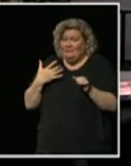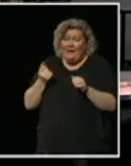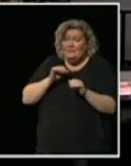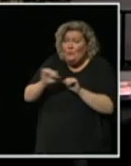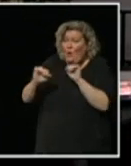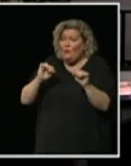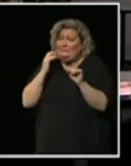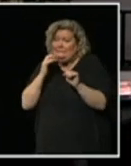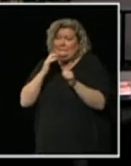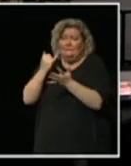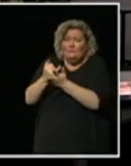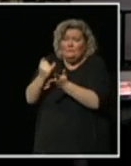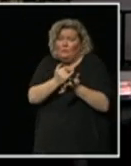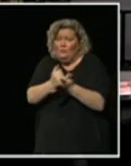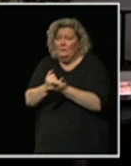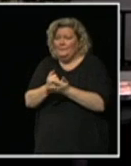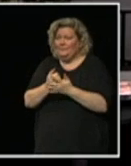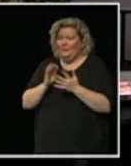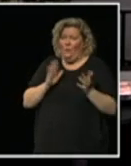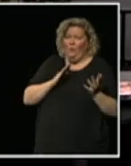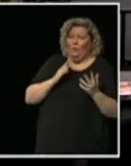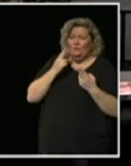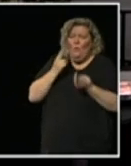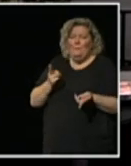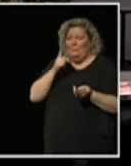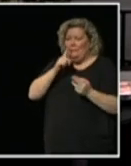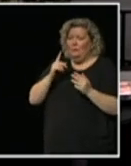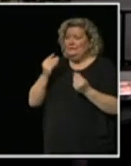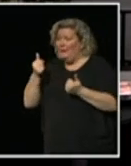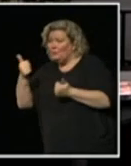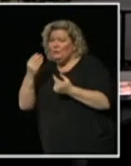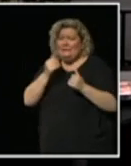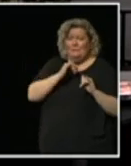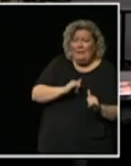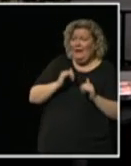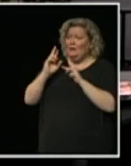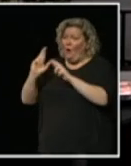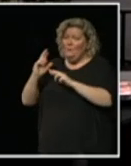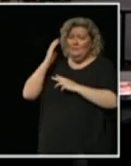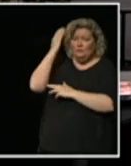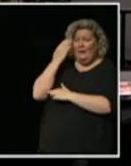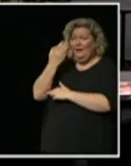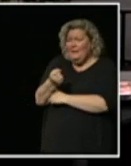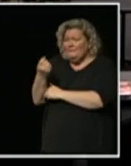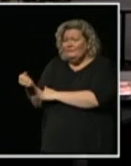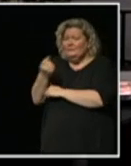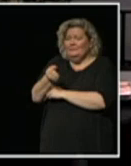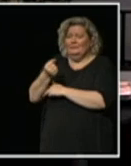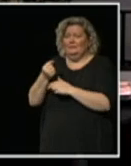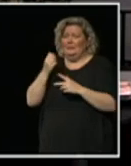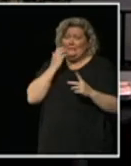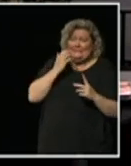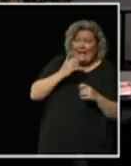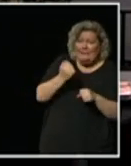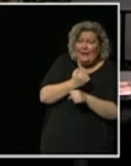flaws and, all of the vulnerabilities that people have and all the hopes and dreams and, mistakes